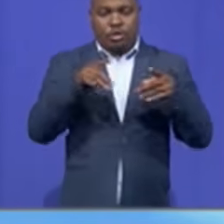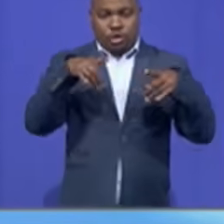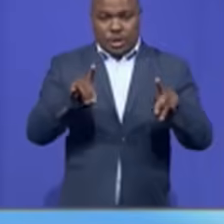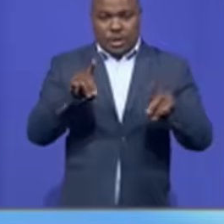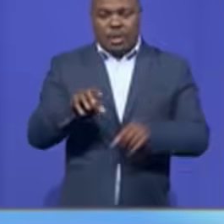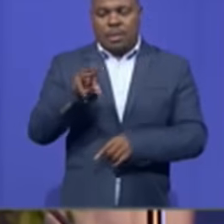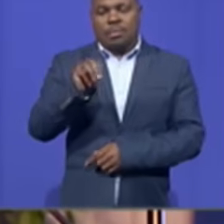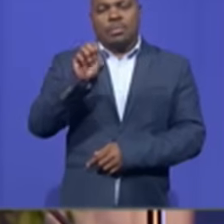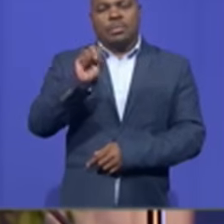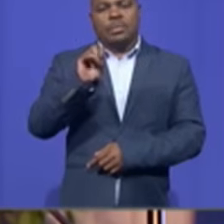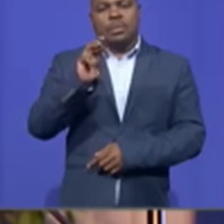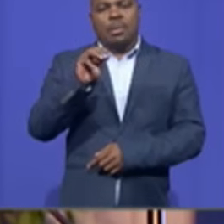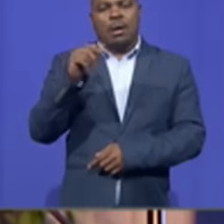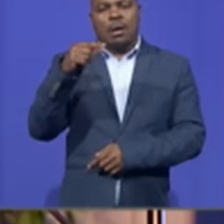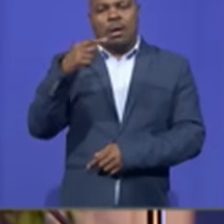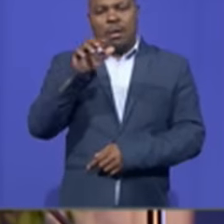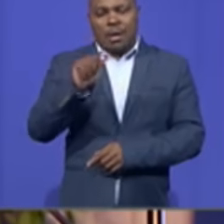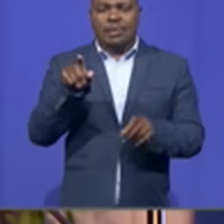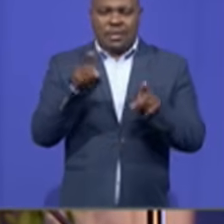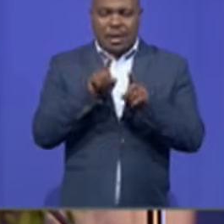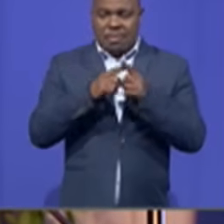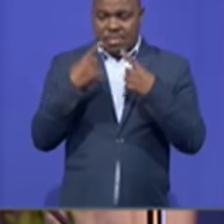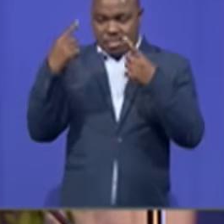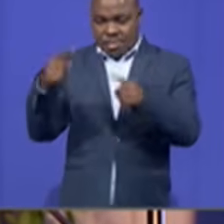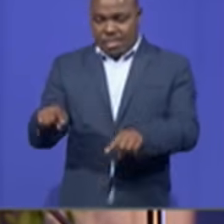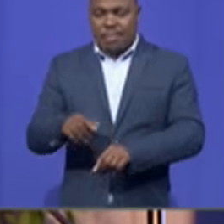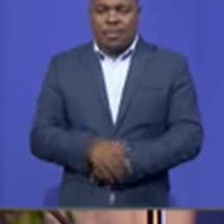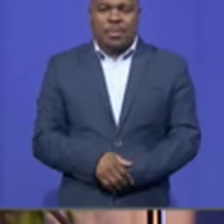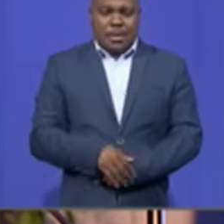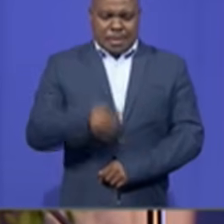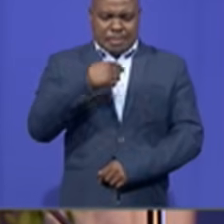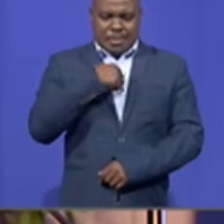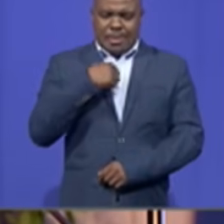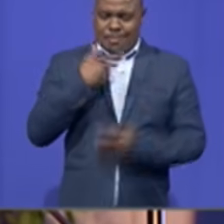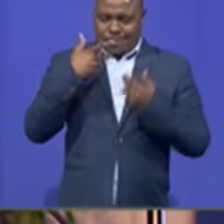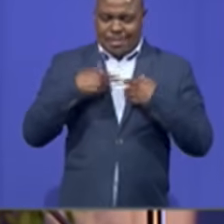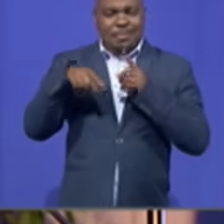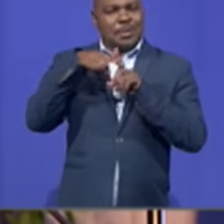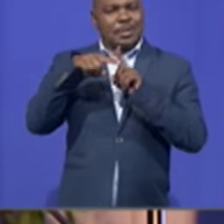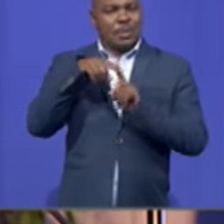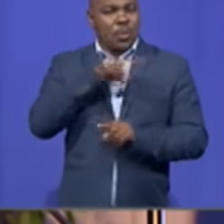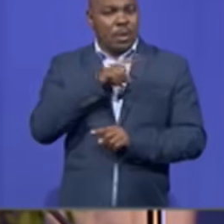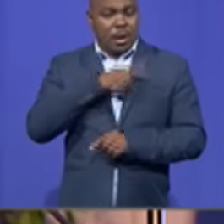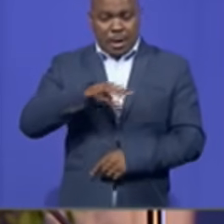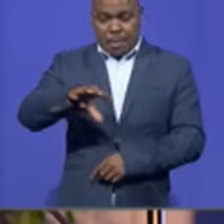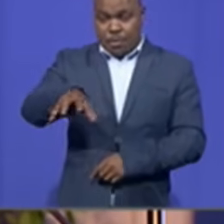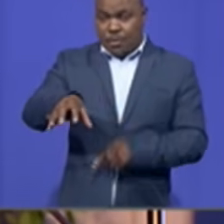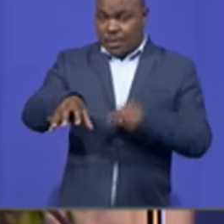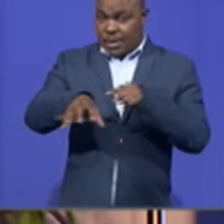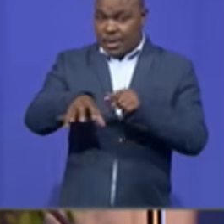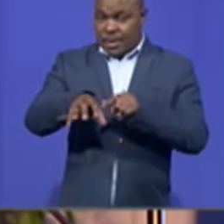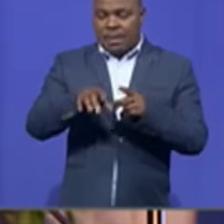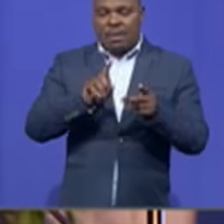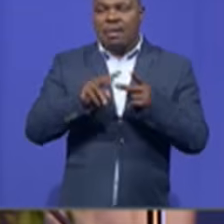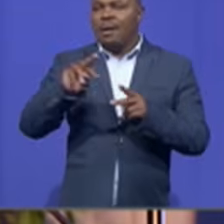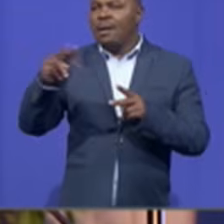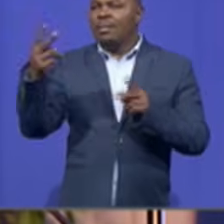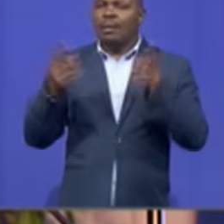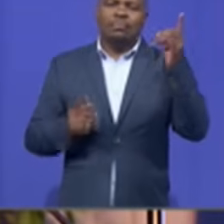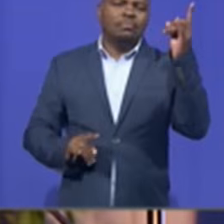tsenetse Congress. I'm optimistic, my friends, because everything that this province and its many towns